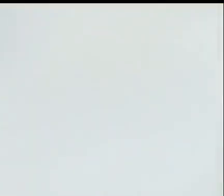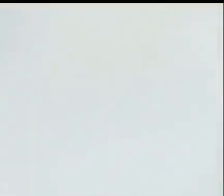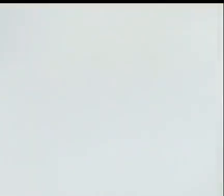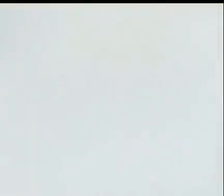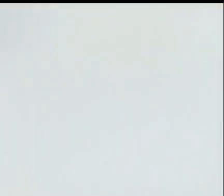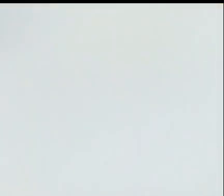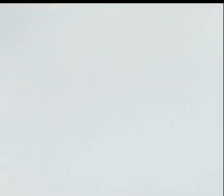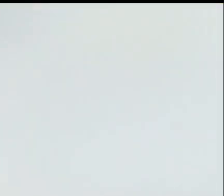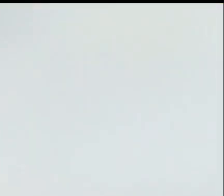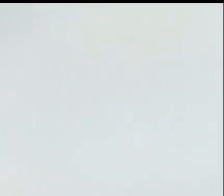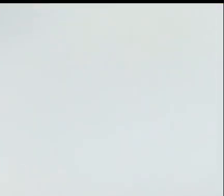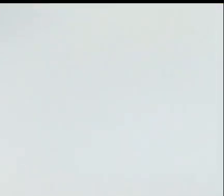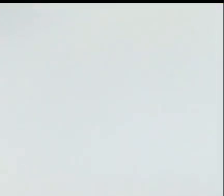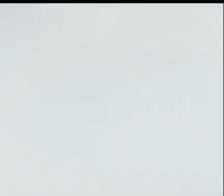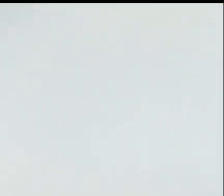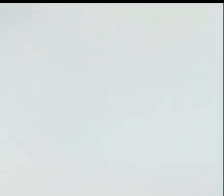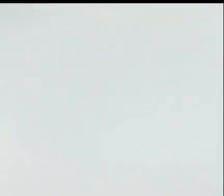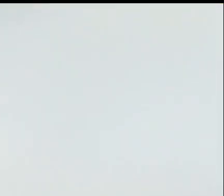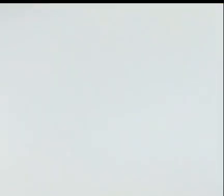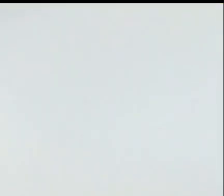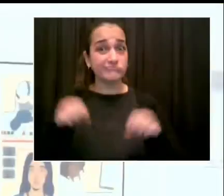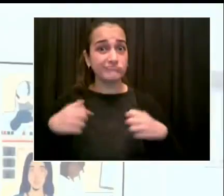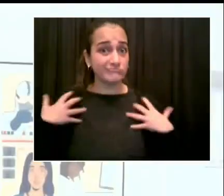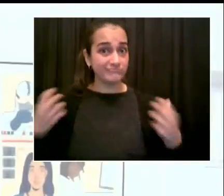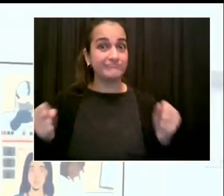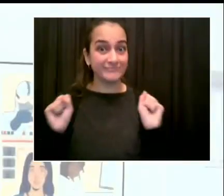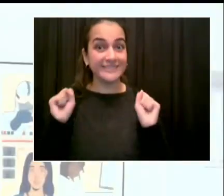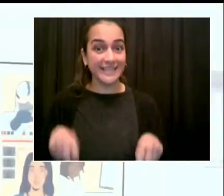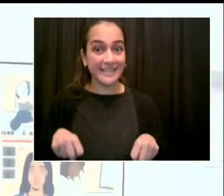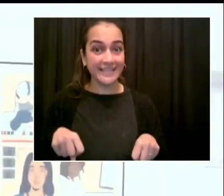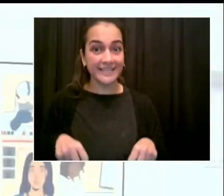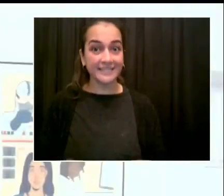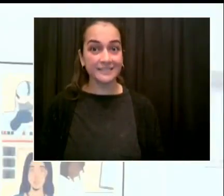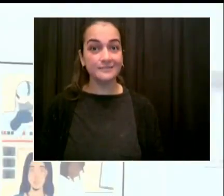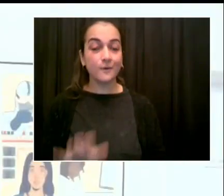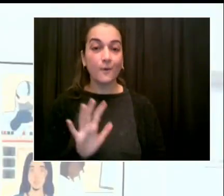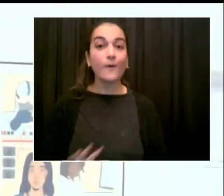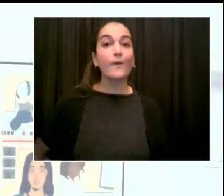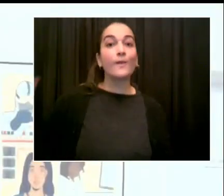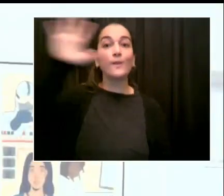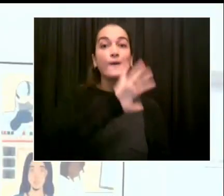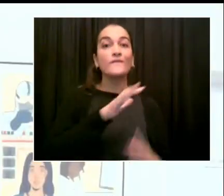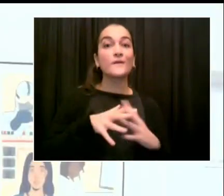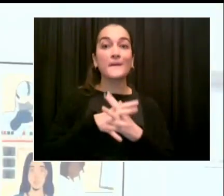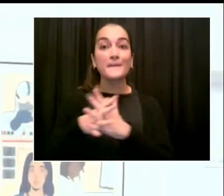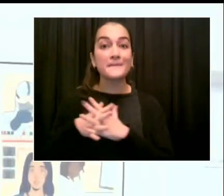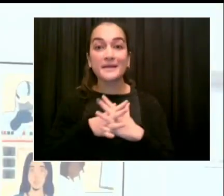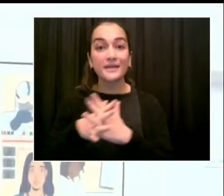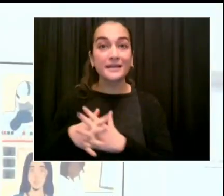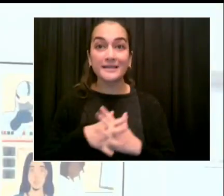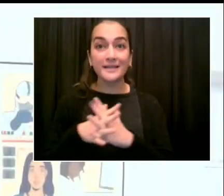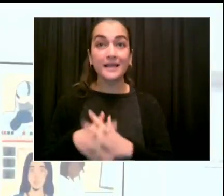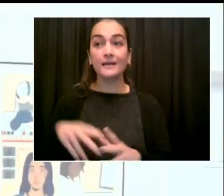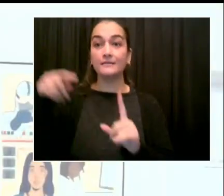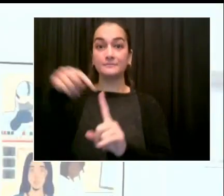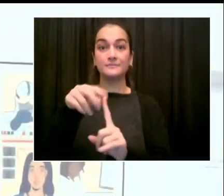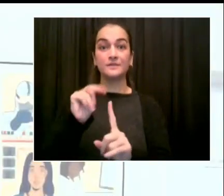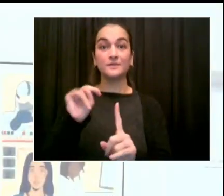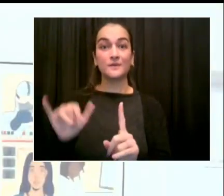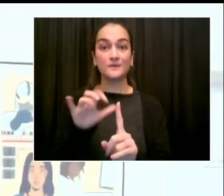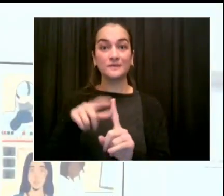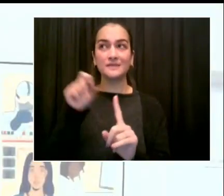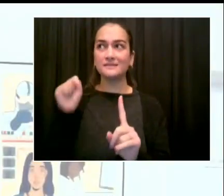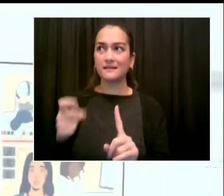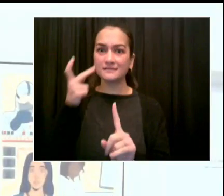vaccine, more than 400,000 in New York City. While COVID-19 is thankfully sickening fewer children than adults, it